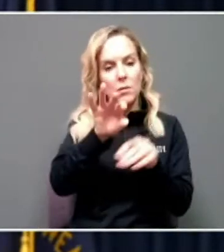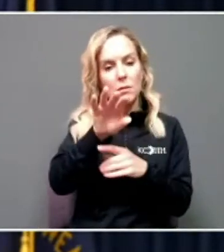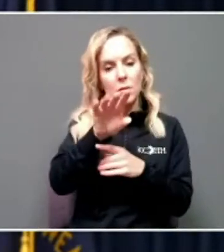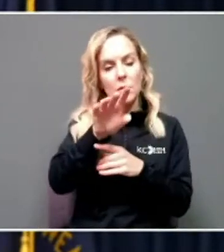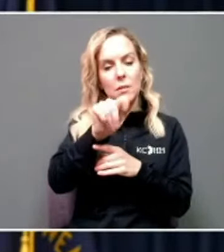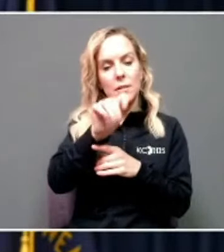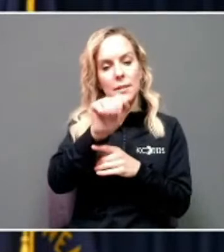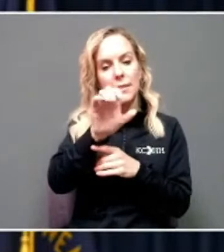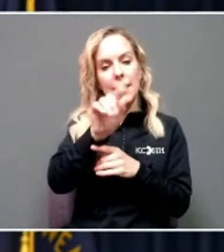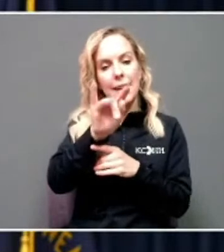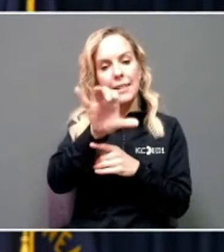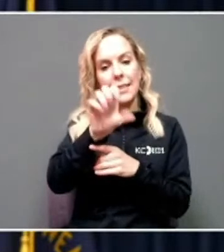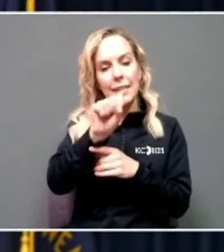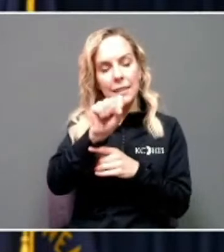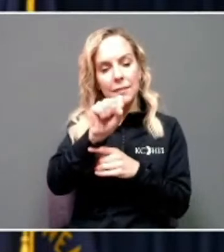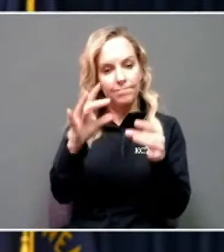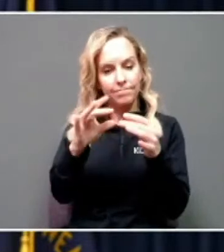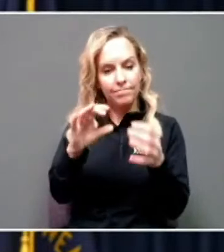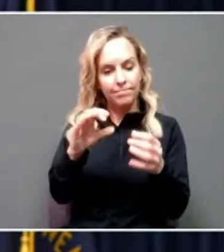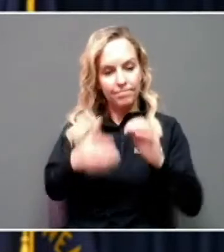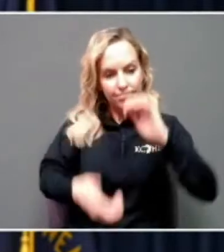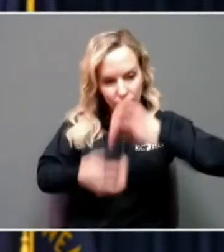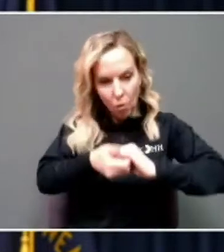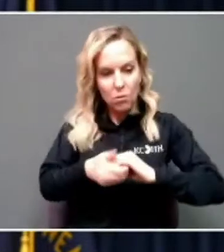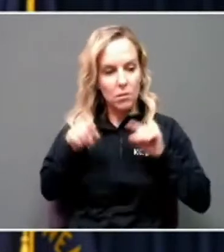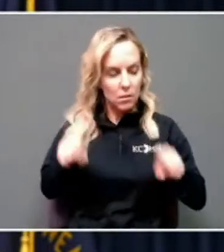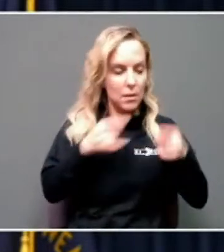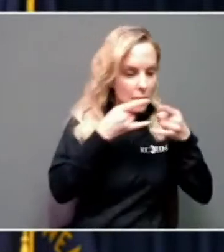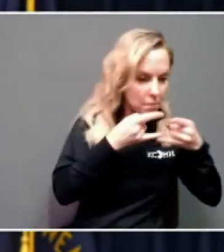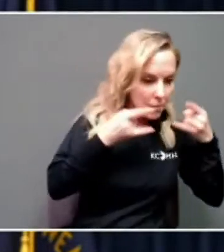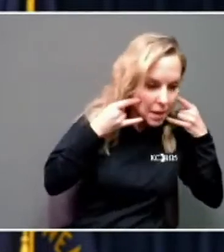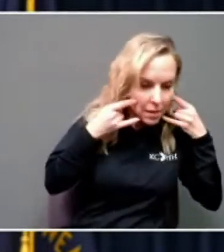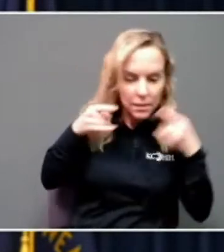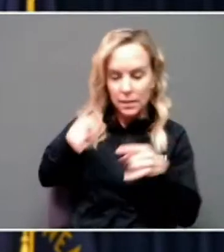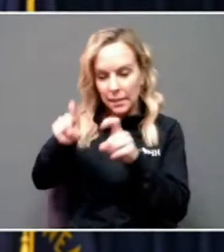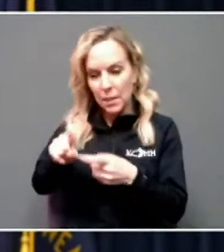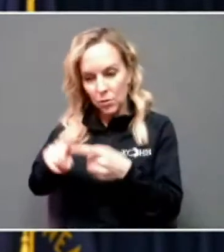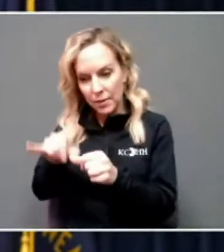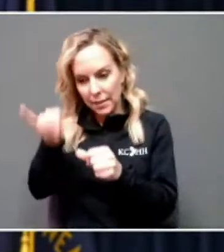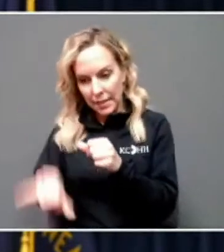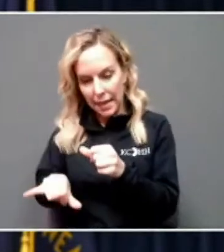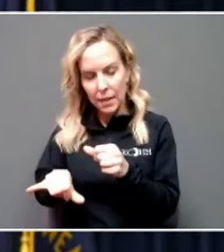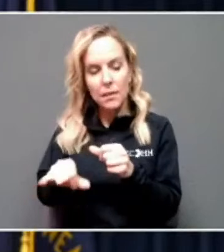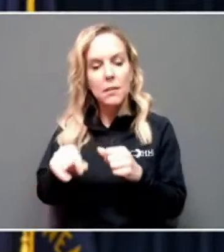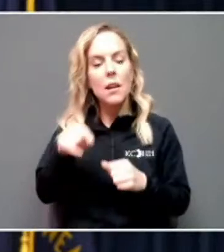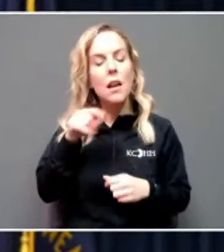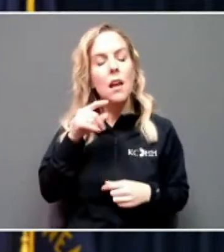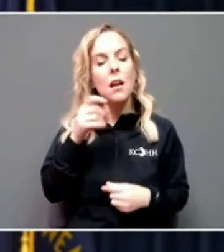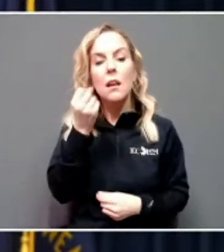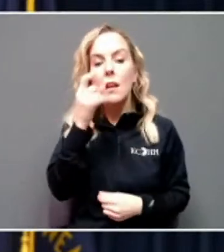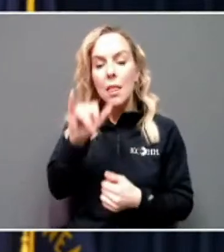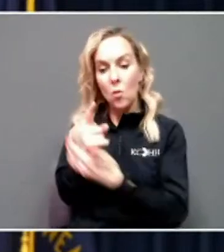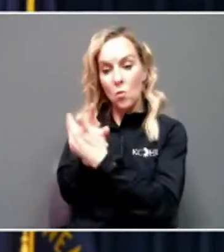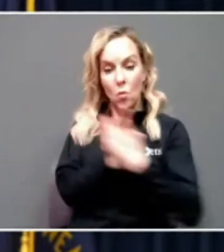in concert. And when you do that, the quarantine rules are loosened as well.